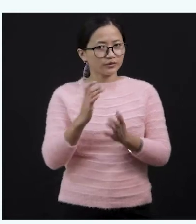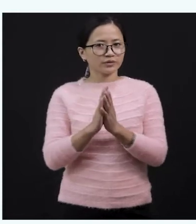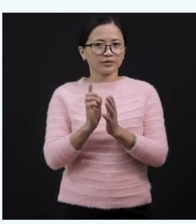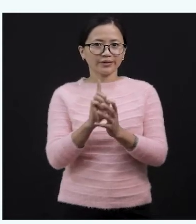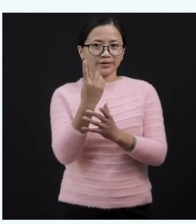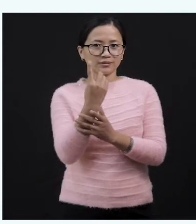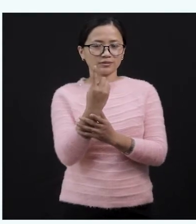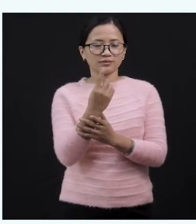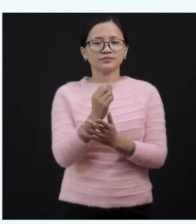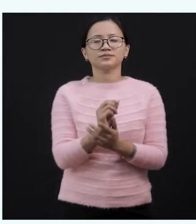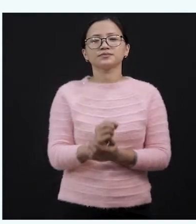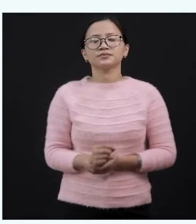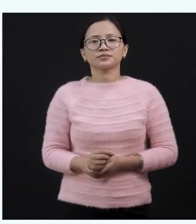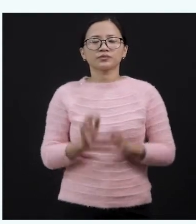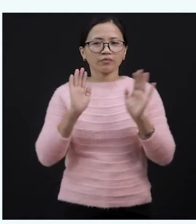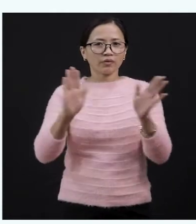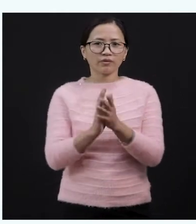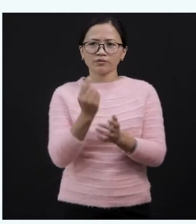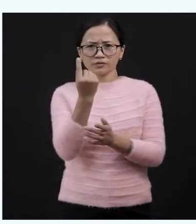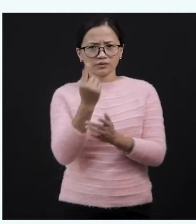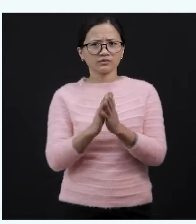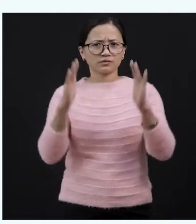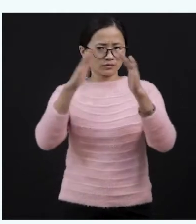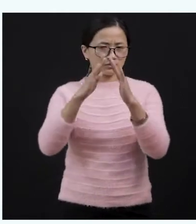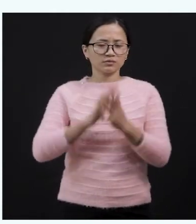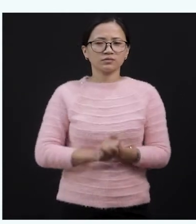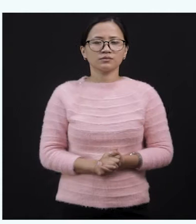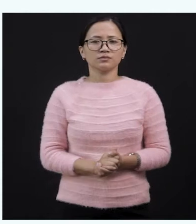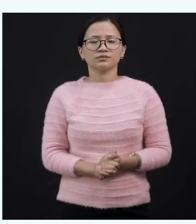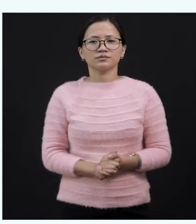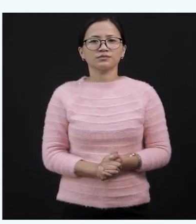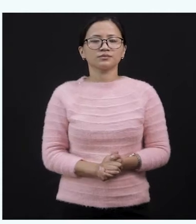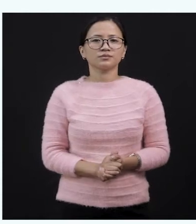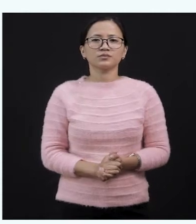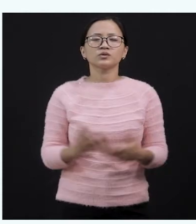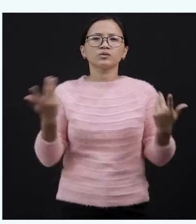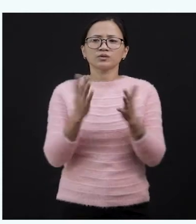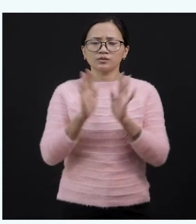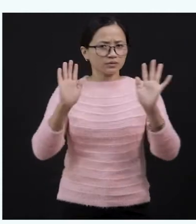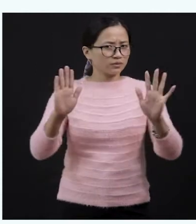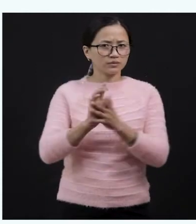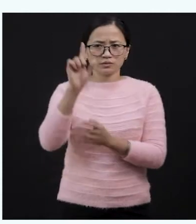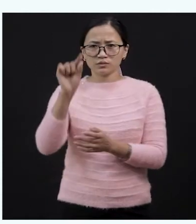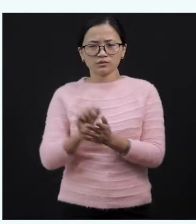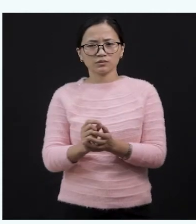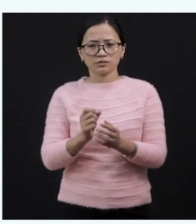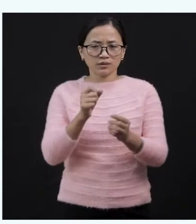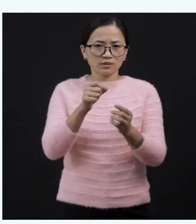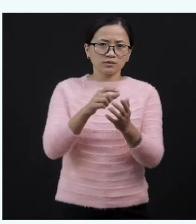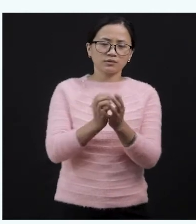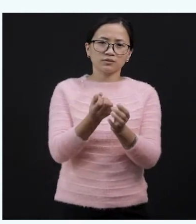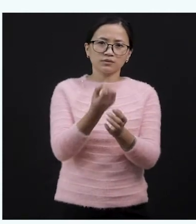candle. So I'm sure you have a candle at home. So what we have to do, we have to light